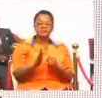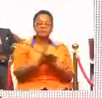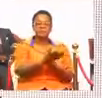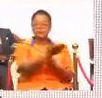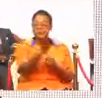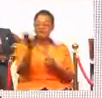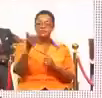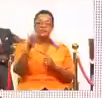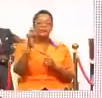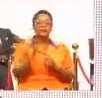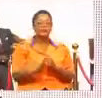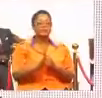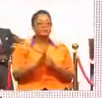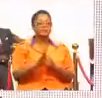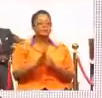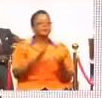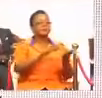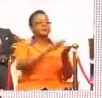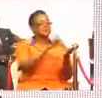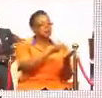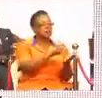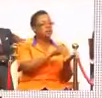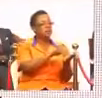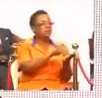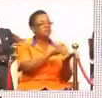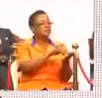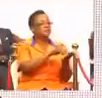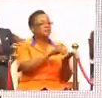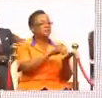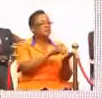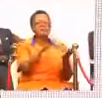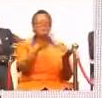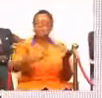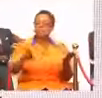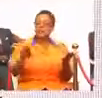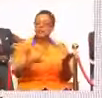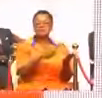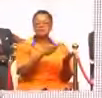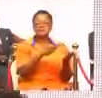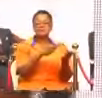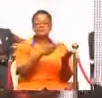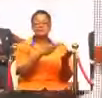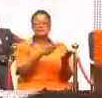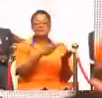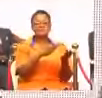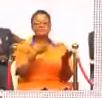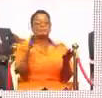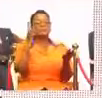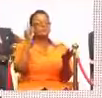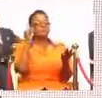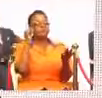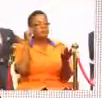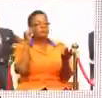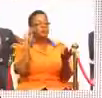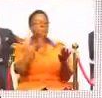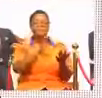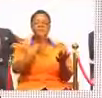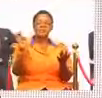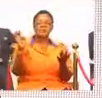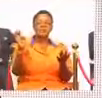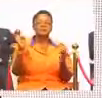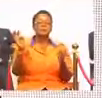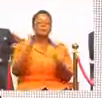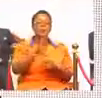every Kenyan, be there in Central Province, be there in Rift Valley, be there in Coast, in Eastern,